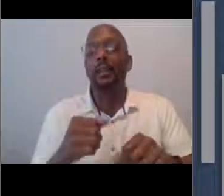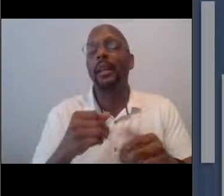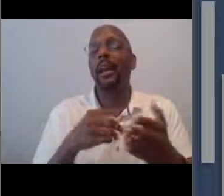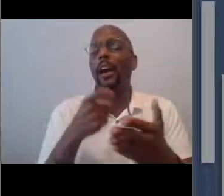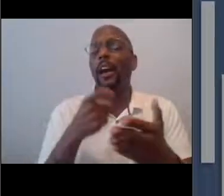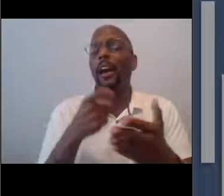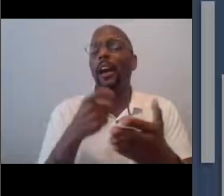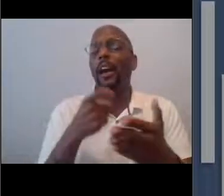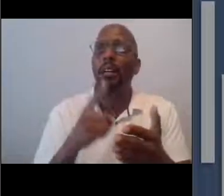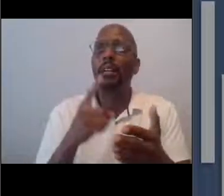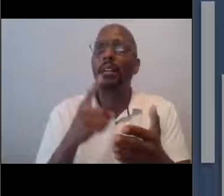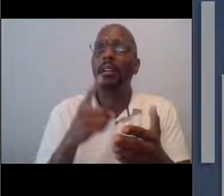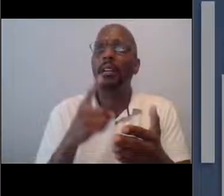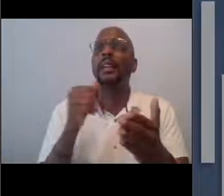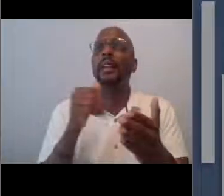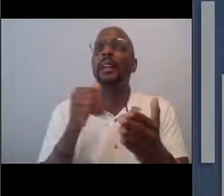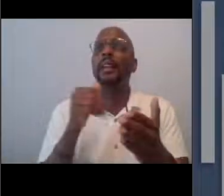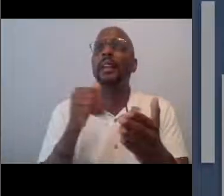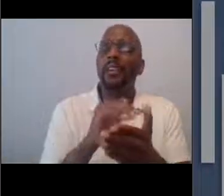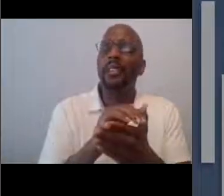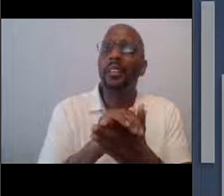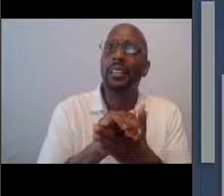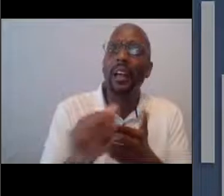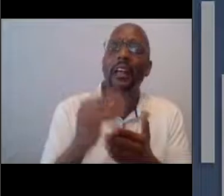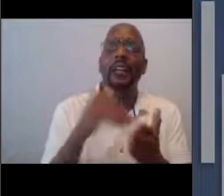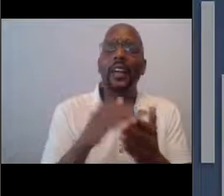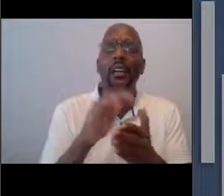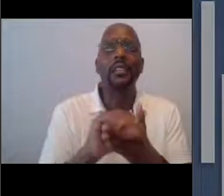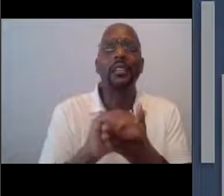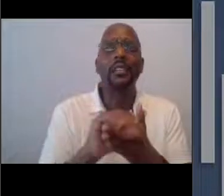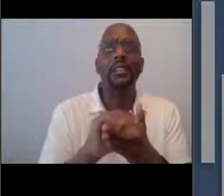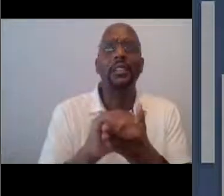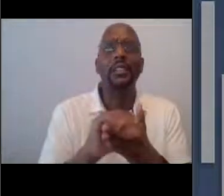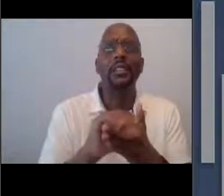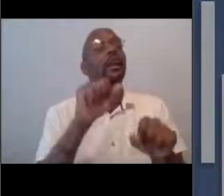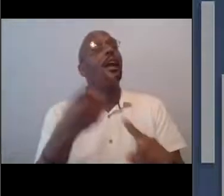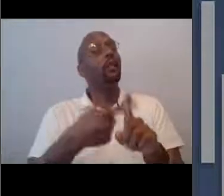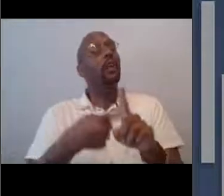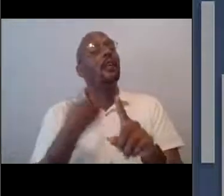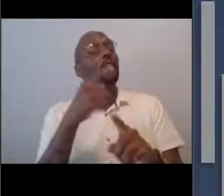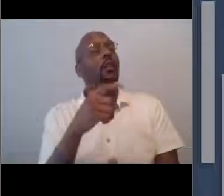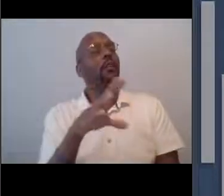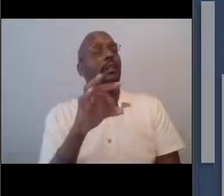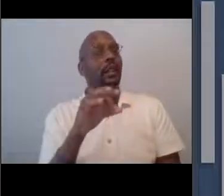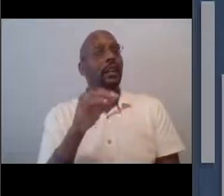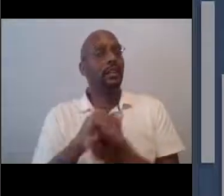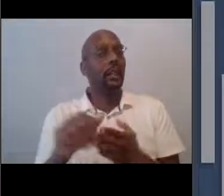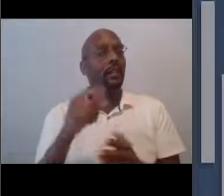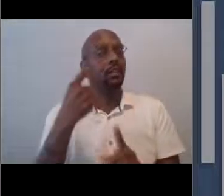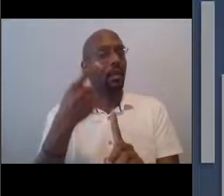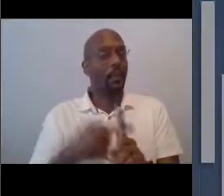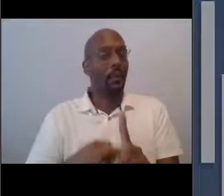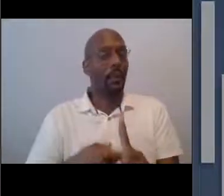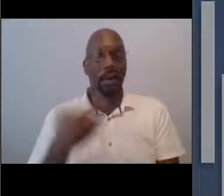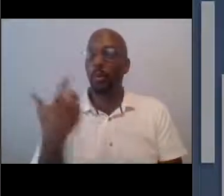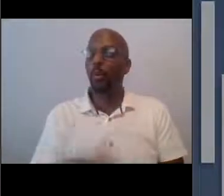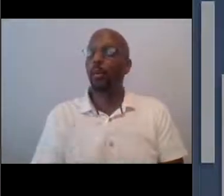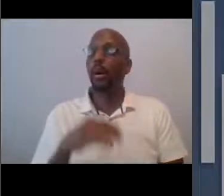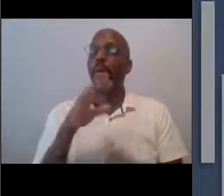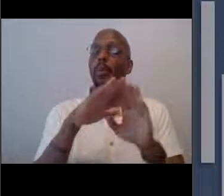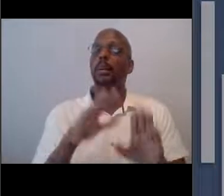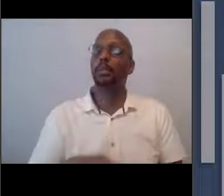rent them for $59 a month. And I really wanted to just say how much, when we talk